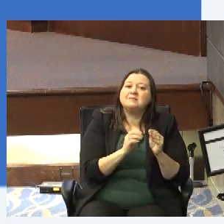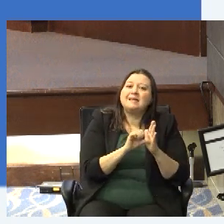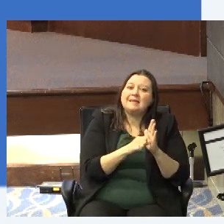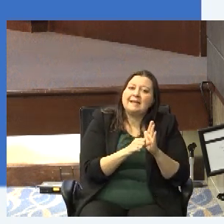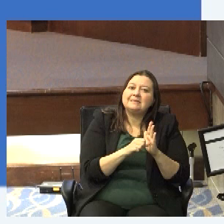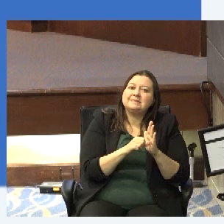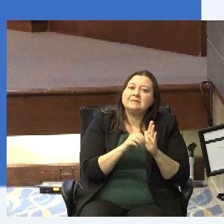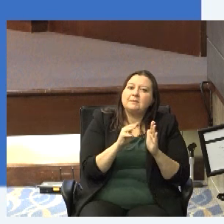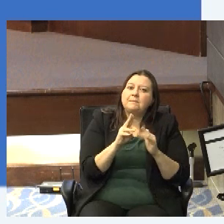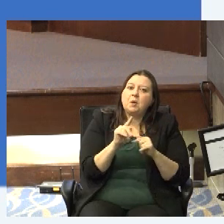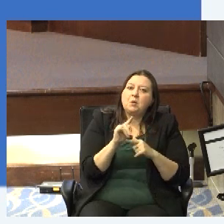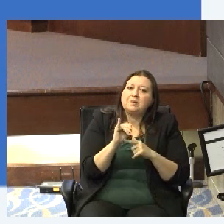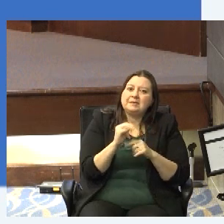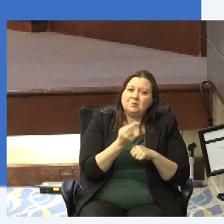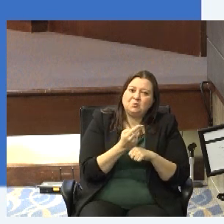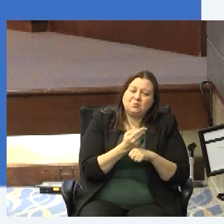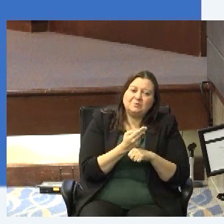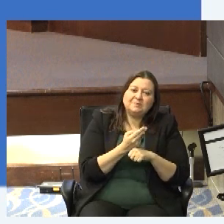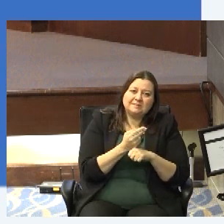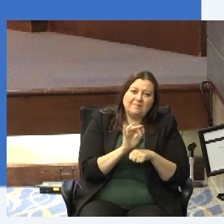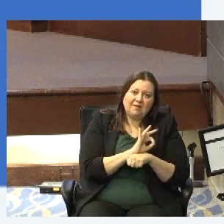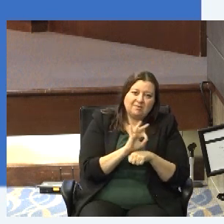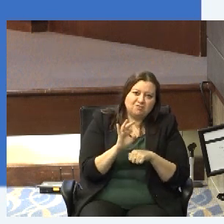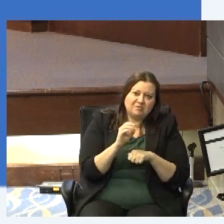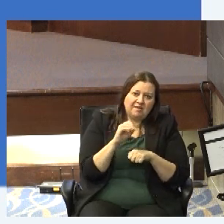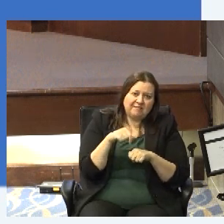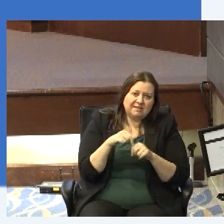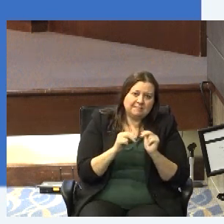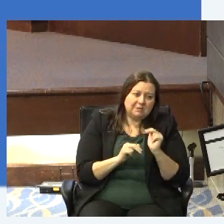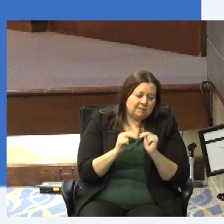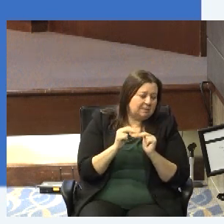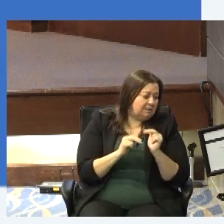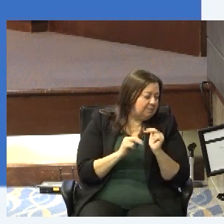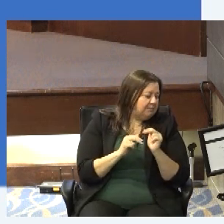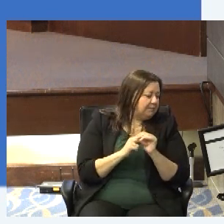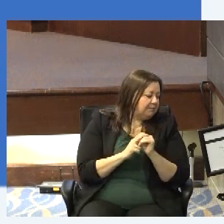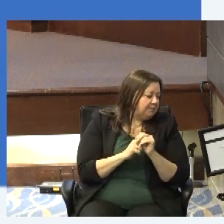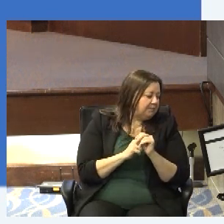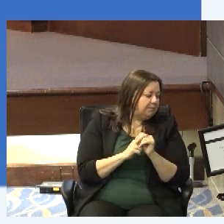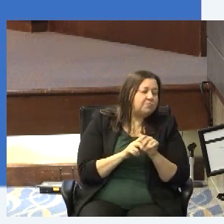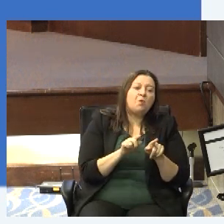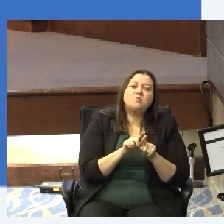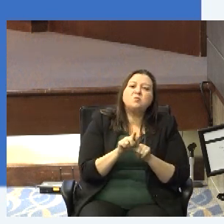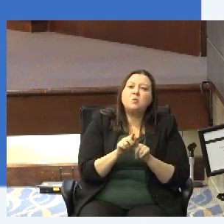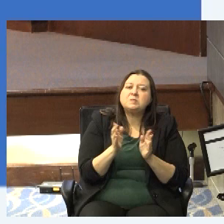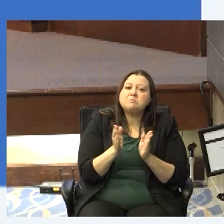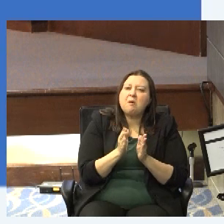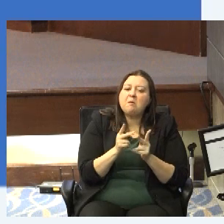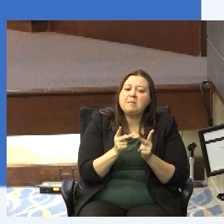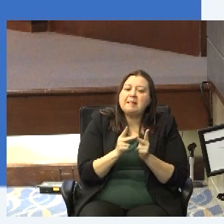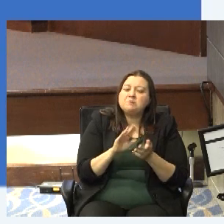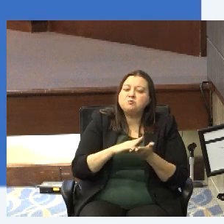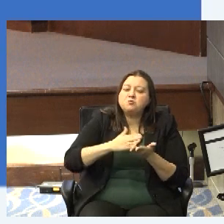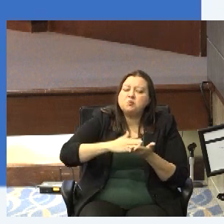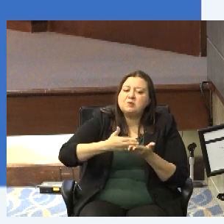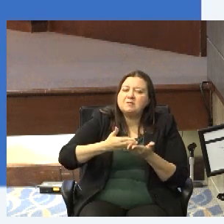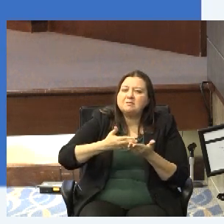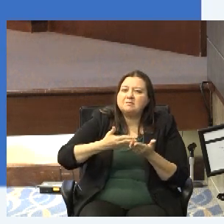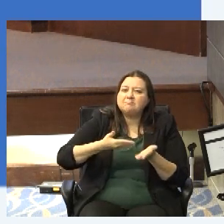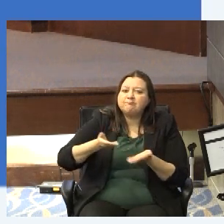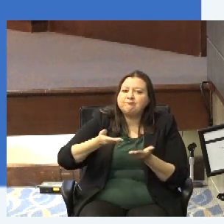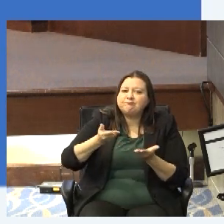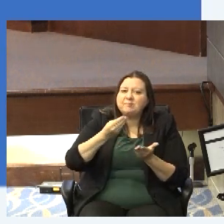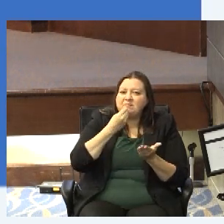the multi-use and function of this facility. There's also a small catering prep area, and of course